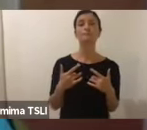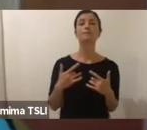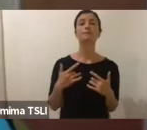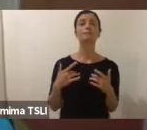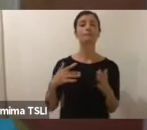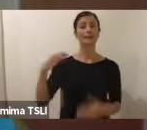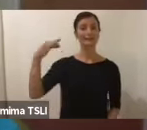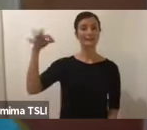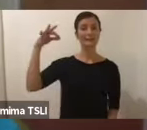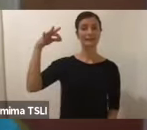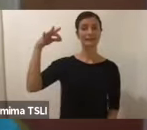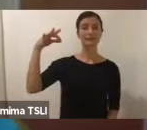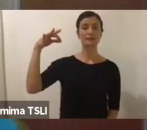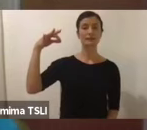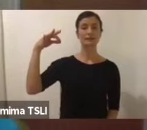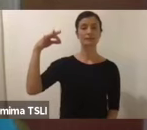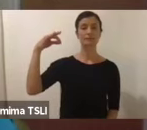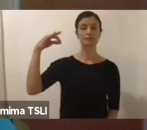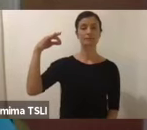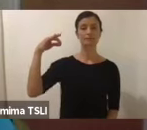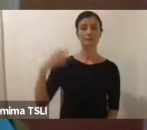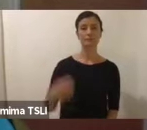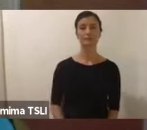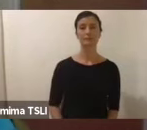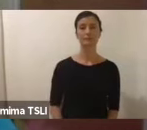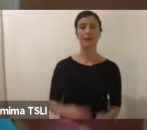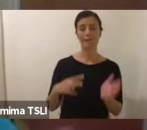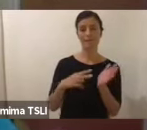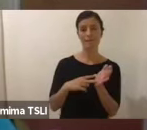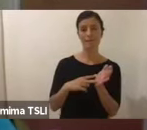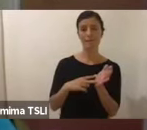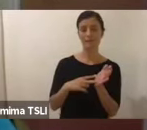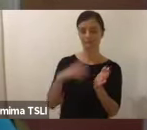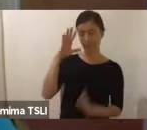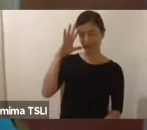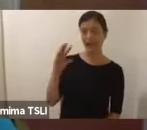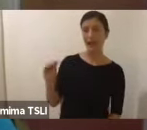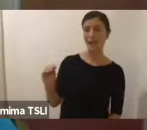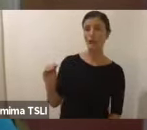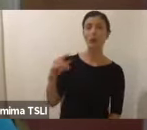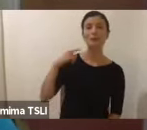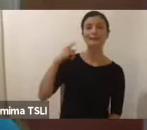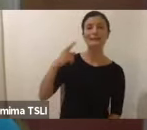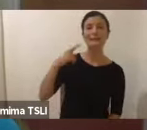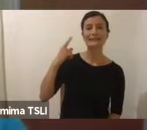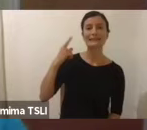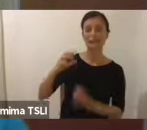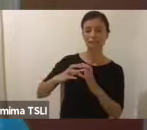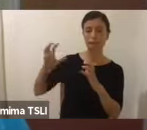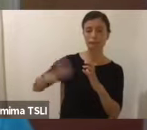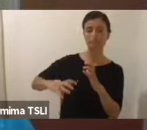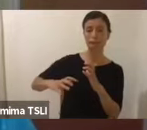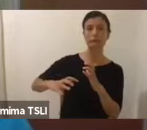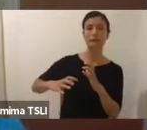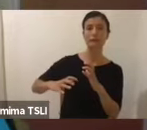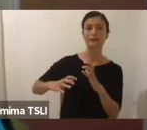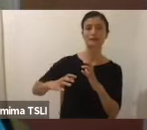your sound is breaking up so if you could um for some people they may have been pleased that the sound was breaking up actually